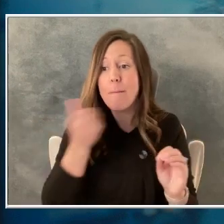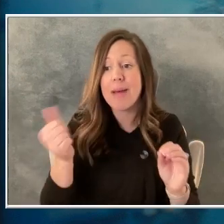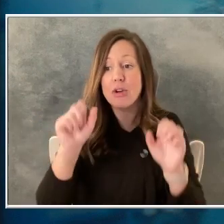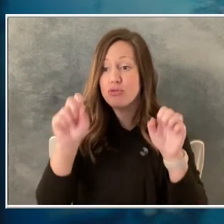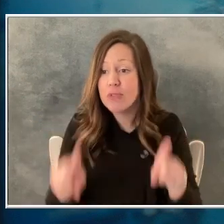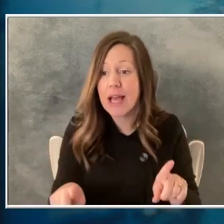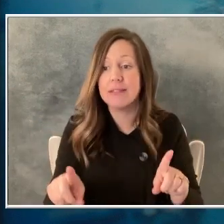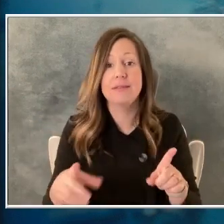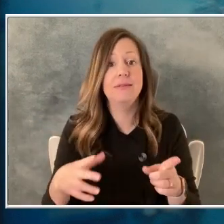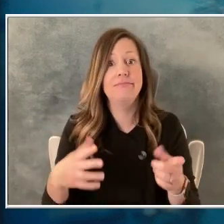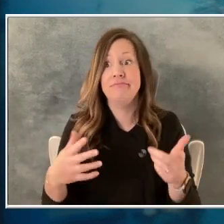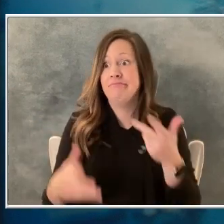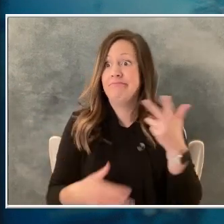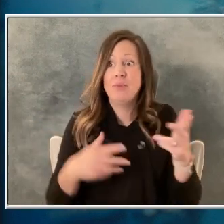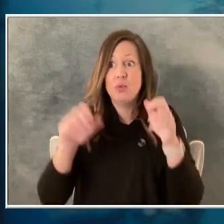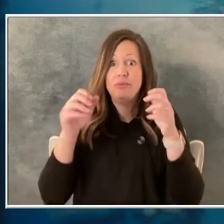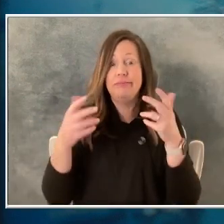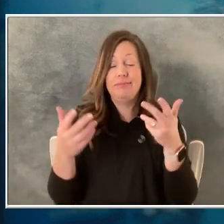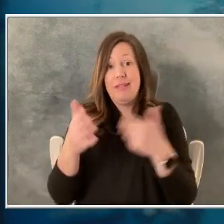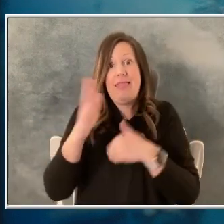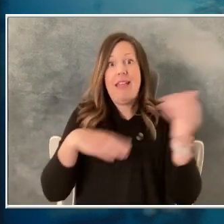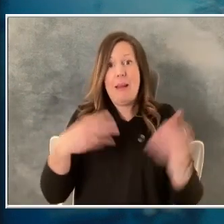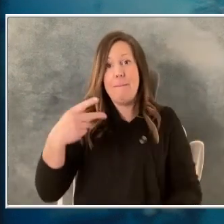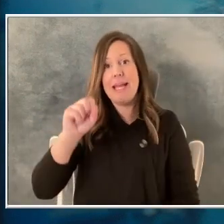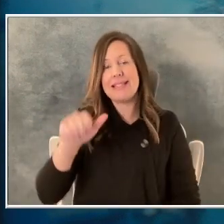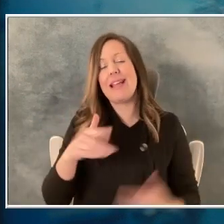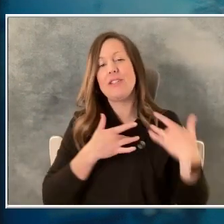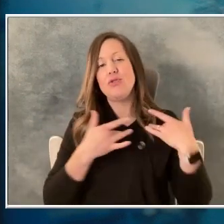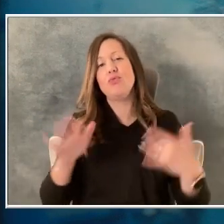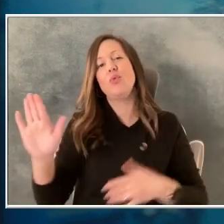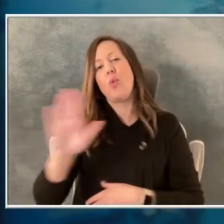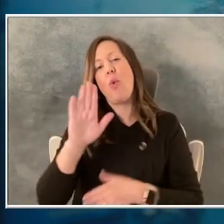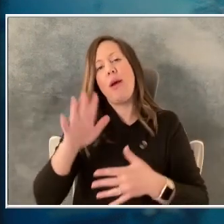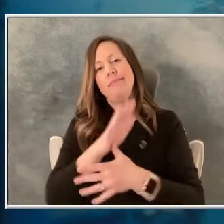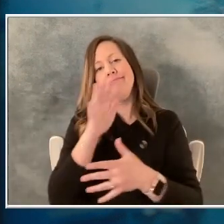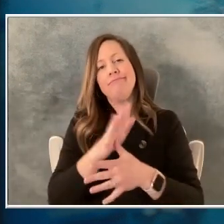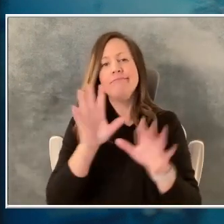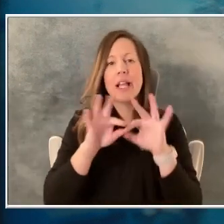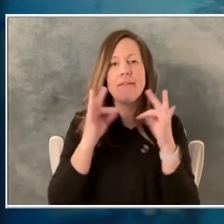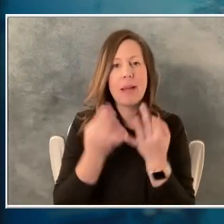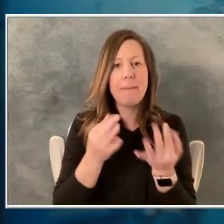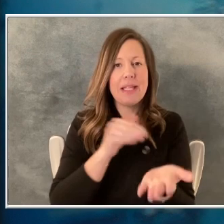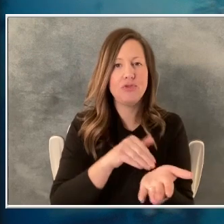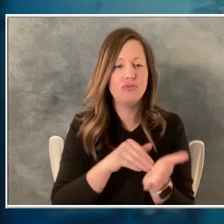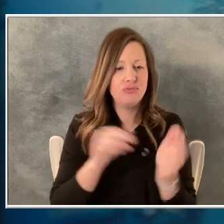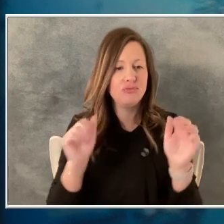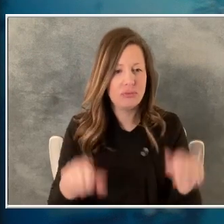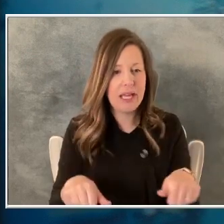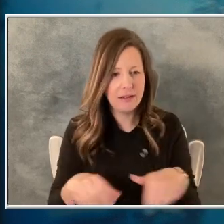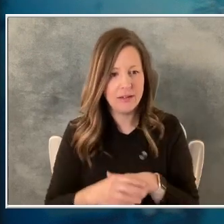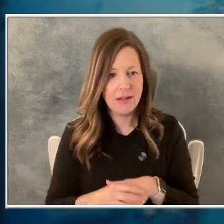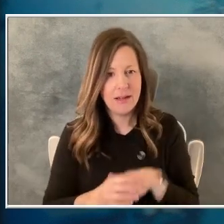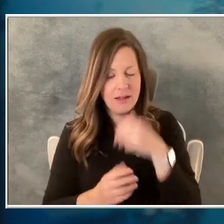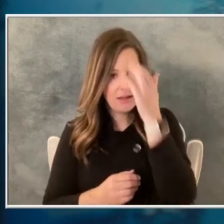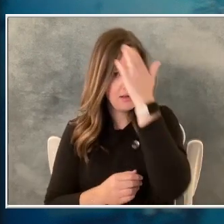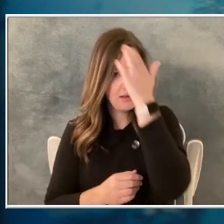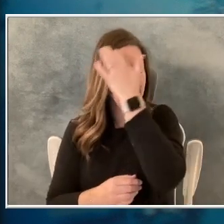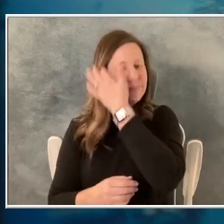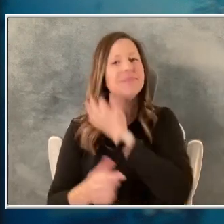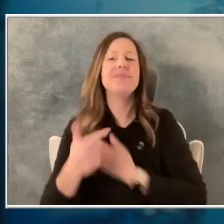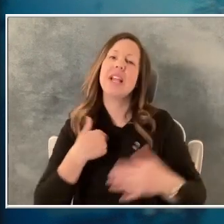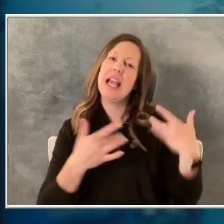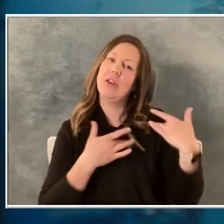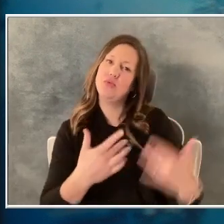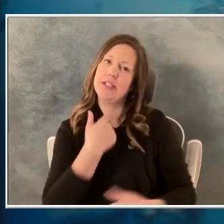PSA. You usually get it from the primary care doctor. And the national guidelines differ a little bit, but what I usually tell patients is that men